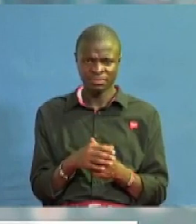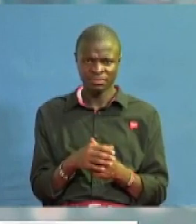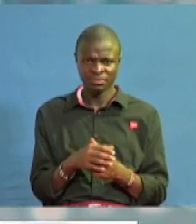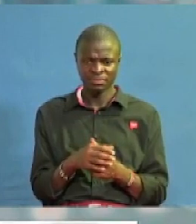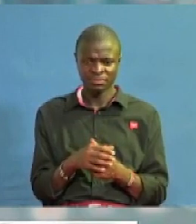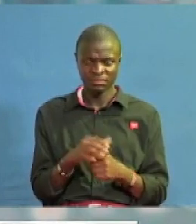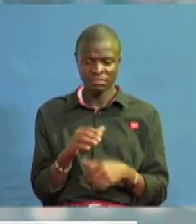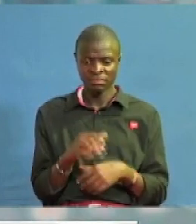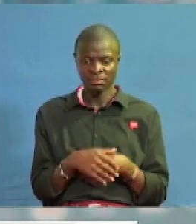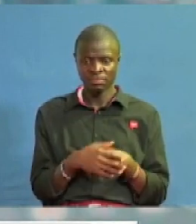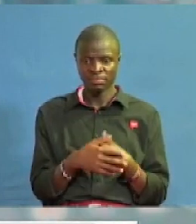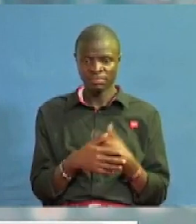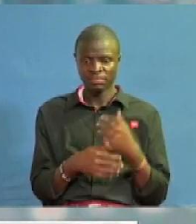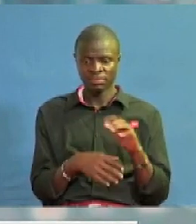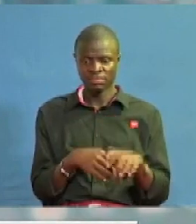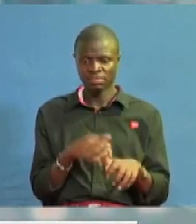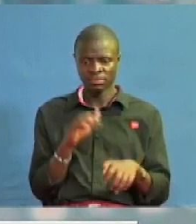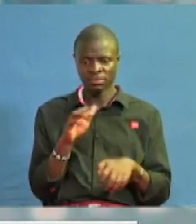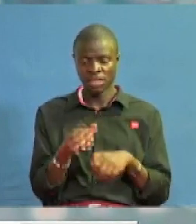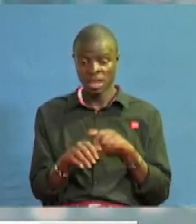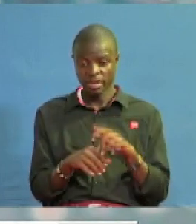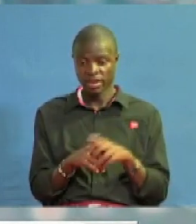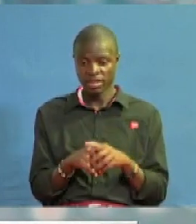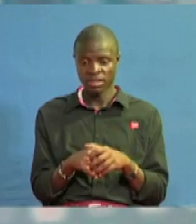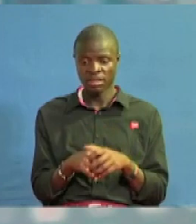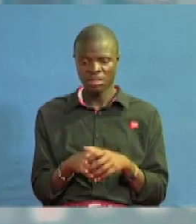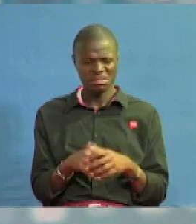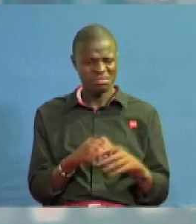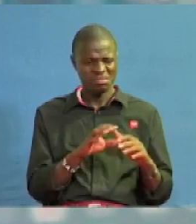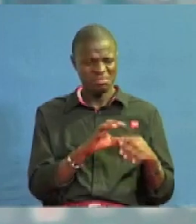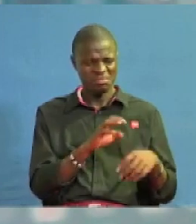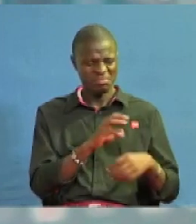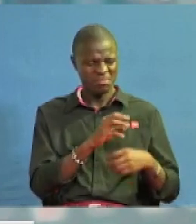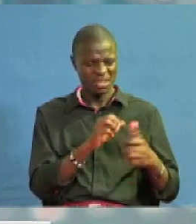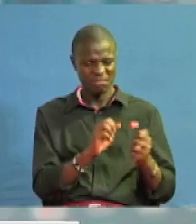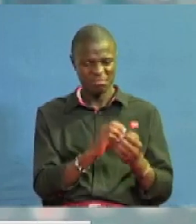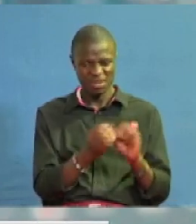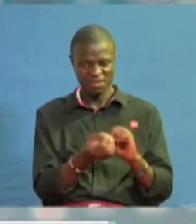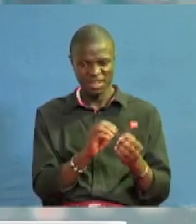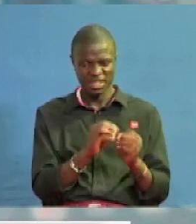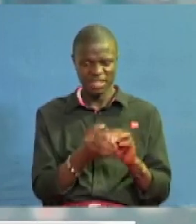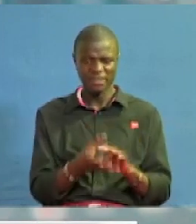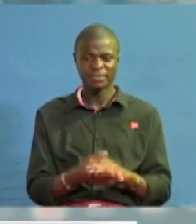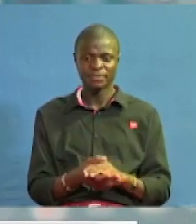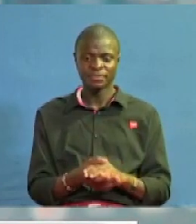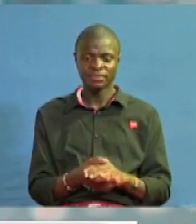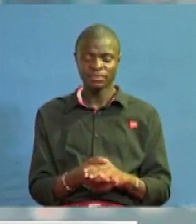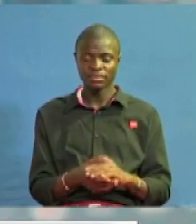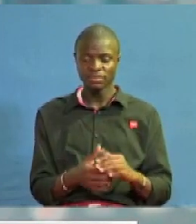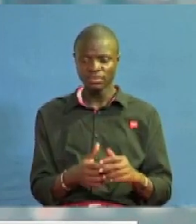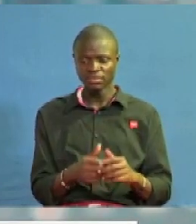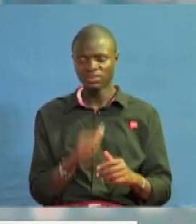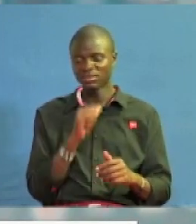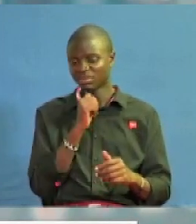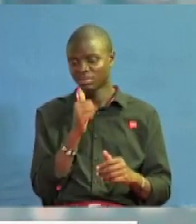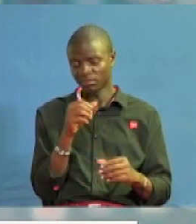I mentioned agriculture, right? No. Yes, so you'll find agriculture, you'll find manufacturing, right? Now, again, don't put all your eggs